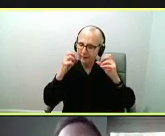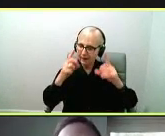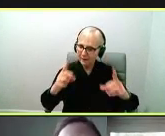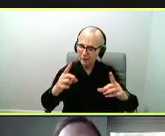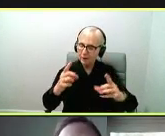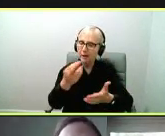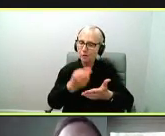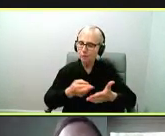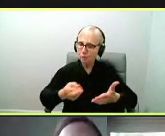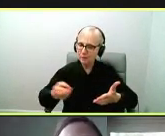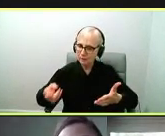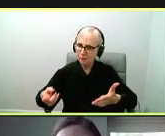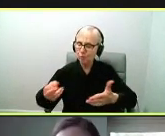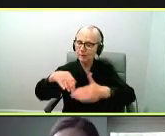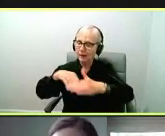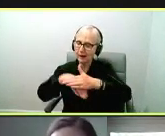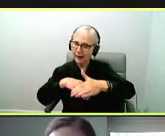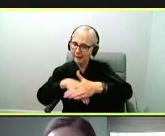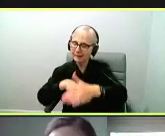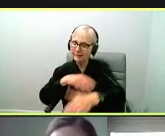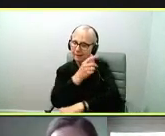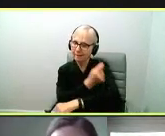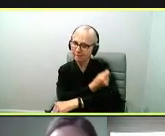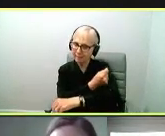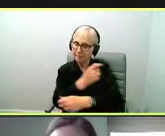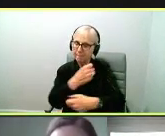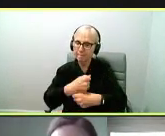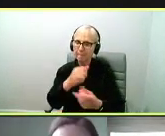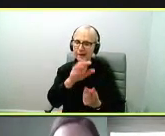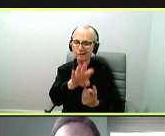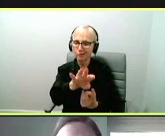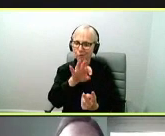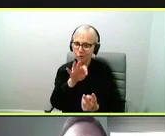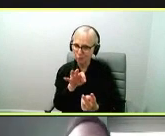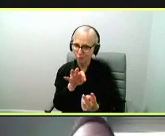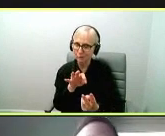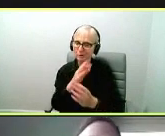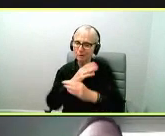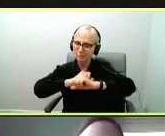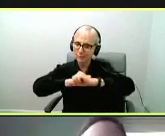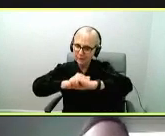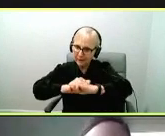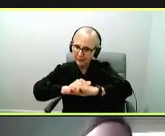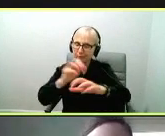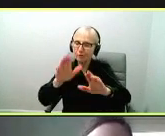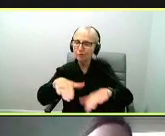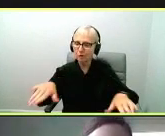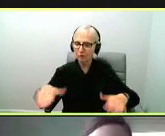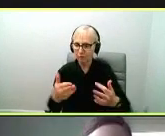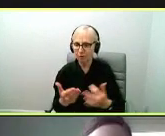that vaccine and really make the choice to protect their children through vaccination. I think that